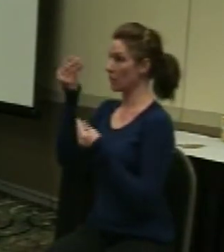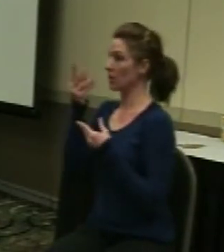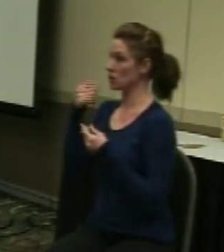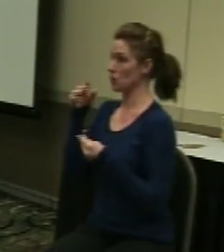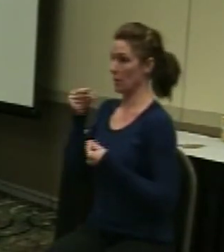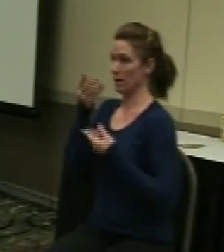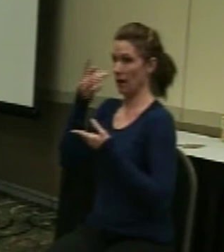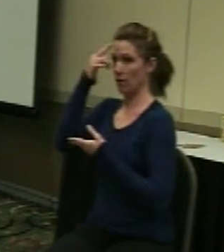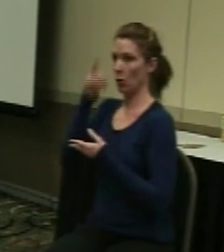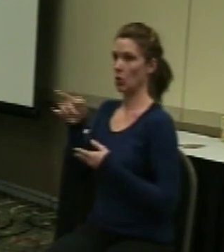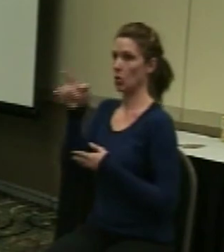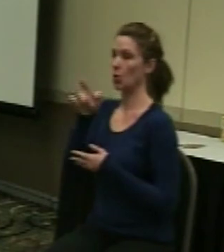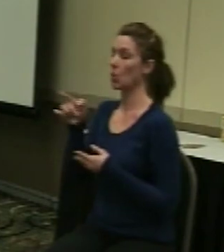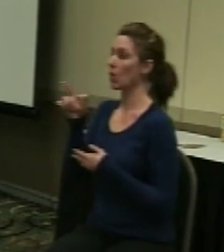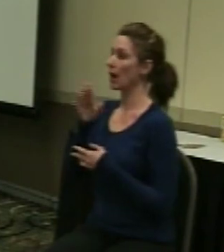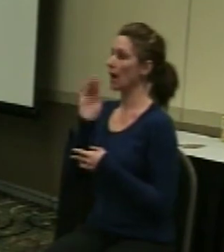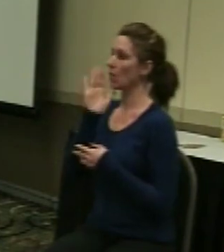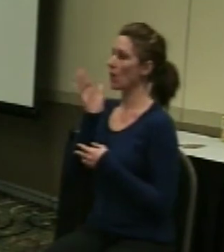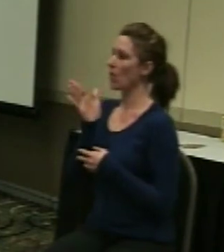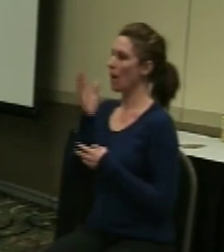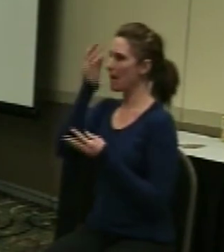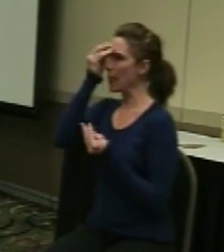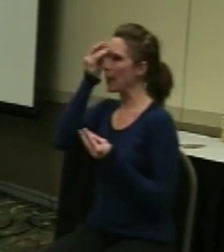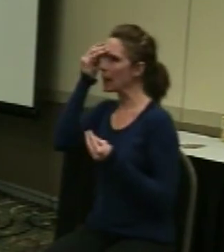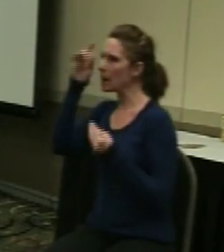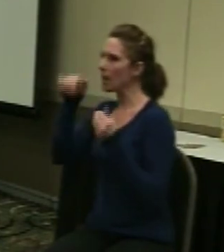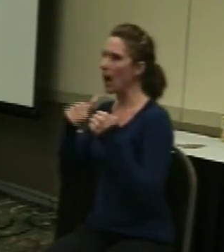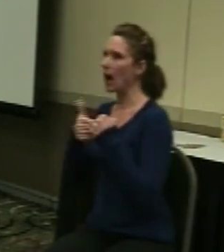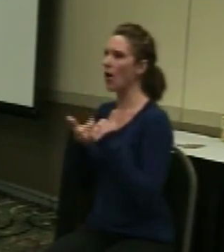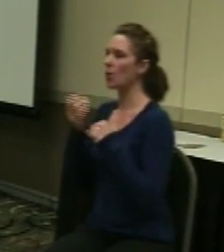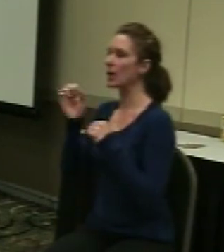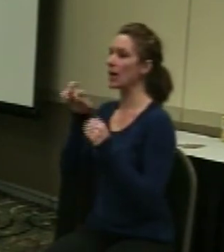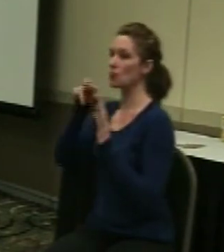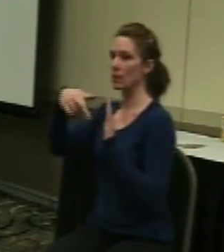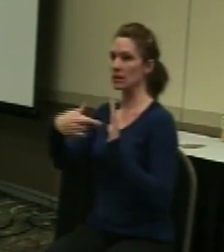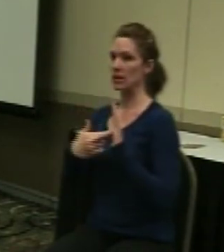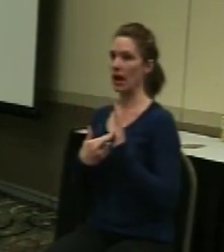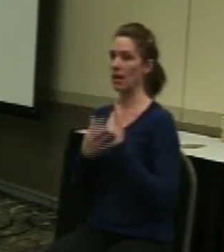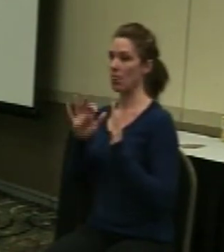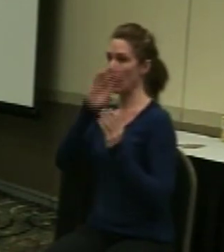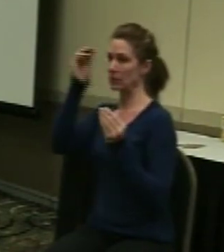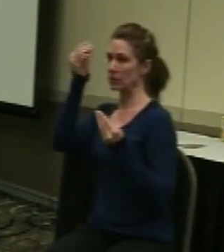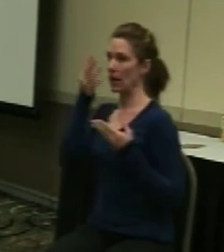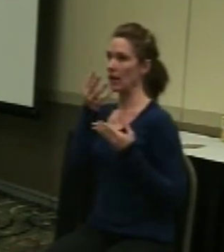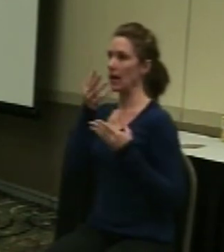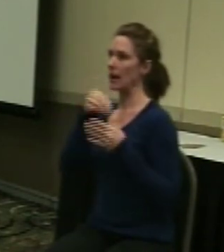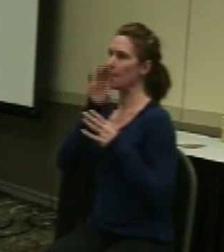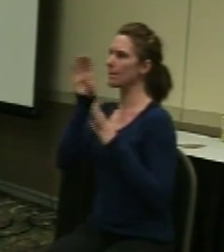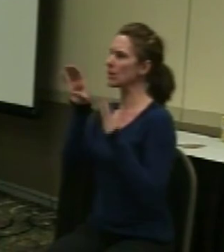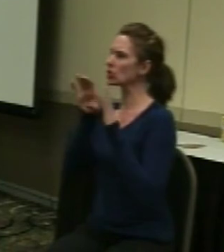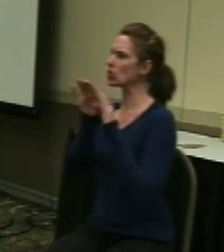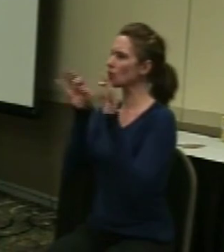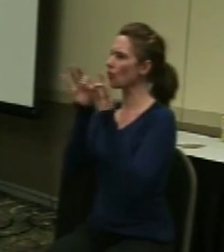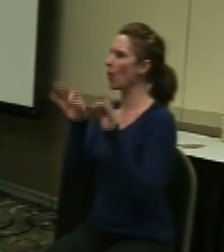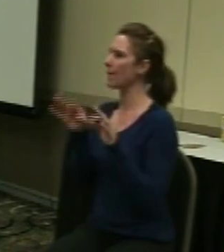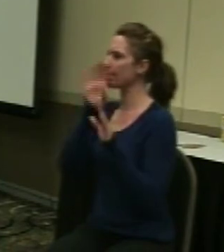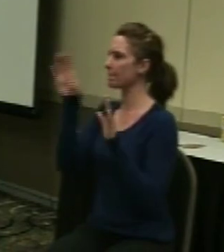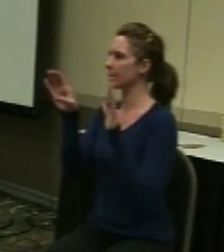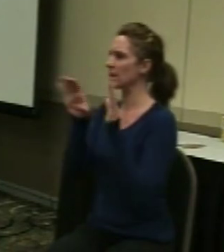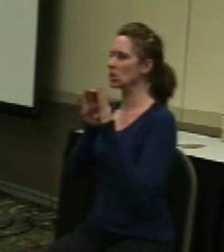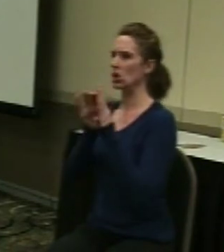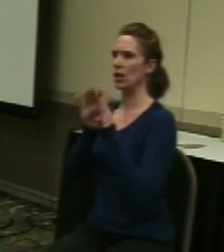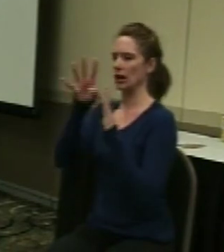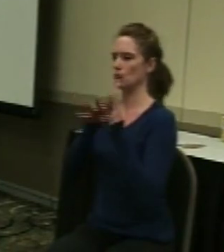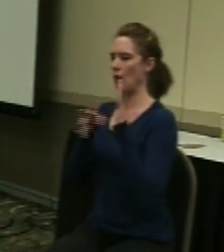for you, and we're going to be thinking about how we can represent it in a picture format, as in a